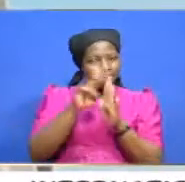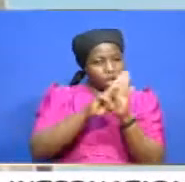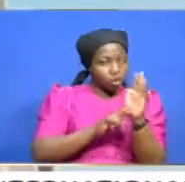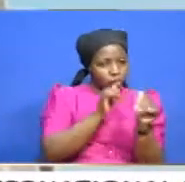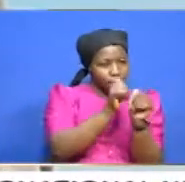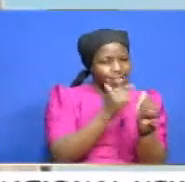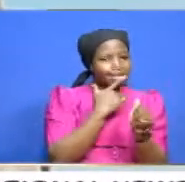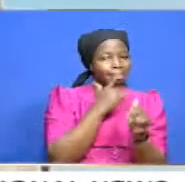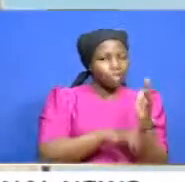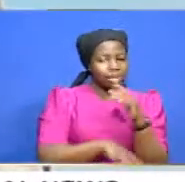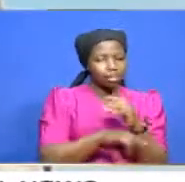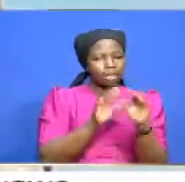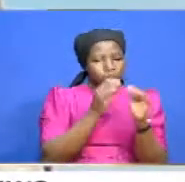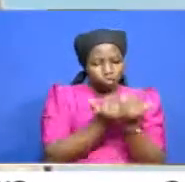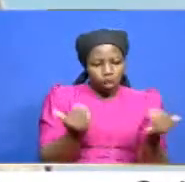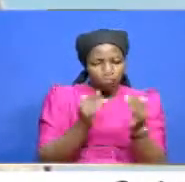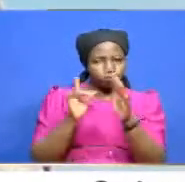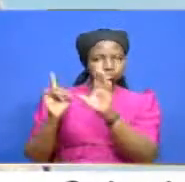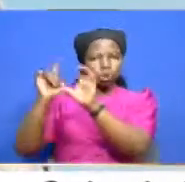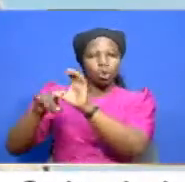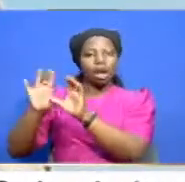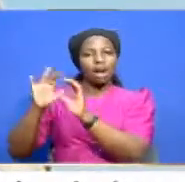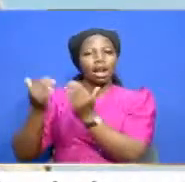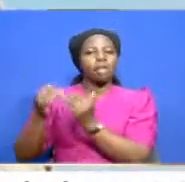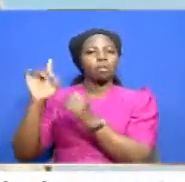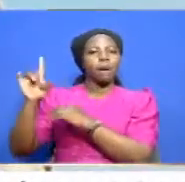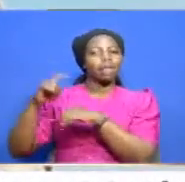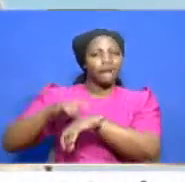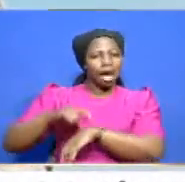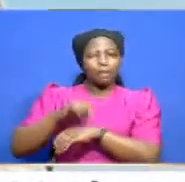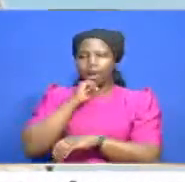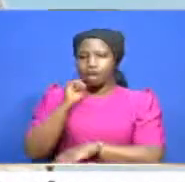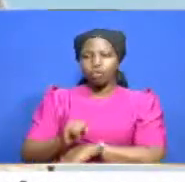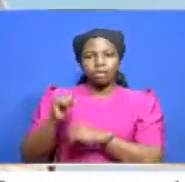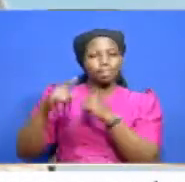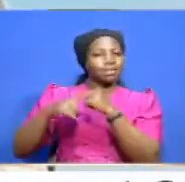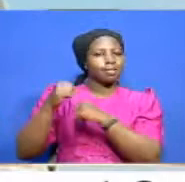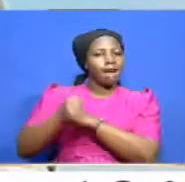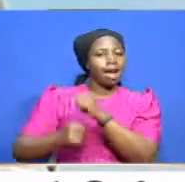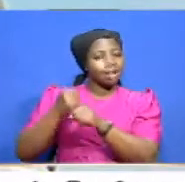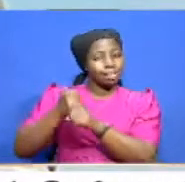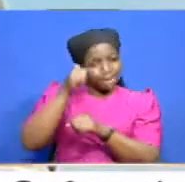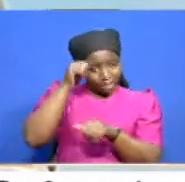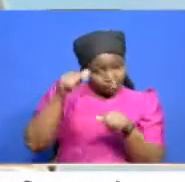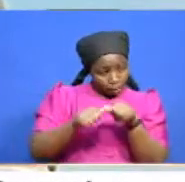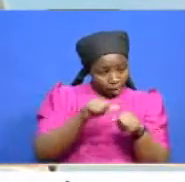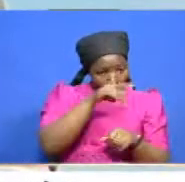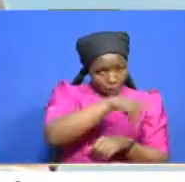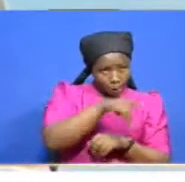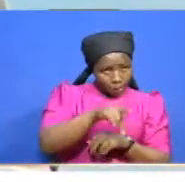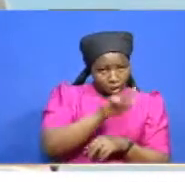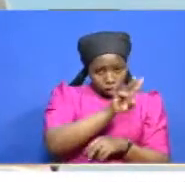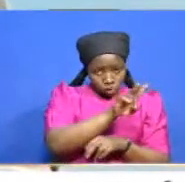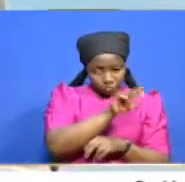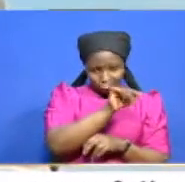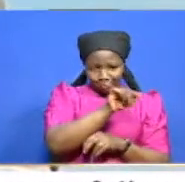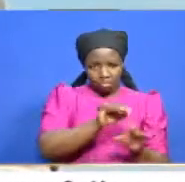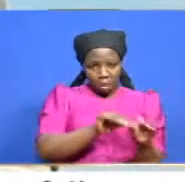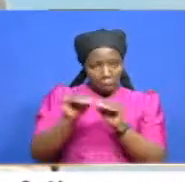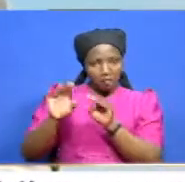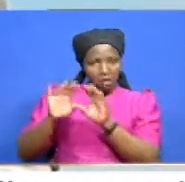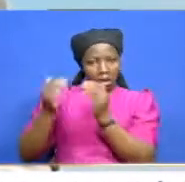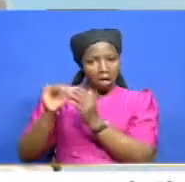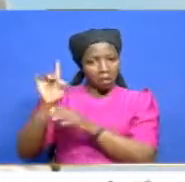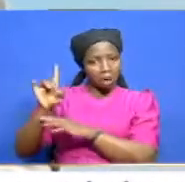In the circumstance which follow is that, you remember, those who are in PP1 are not likely, PP2 are not likely to go to class one